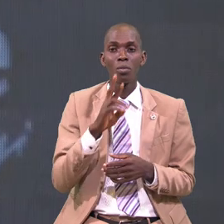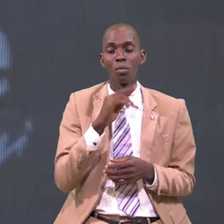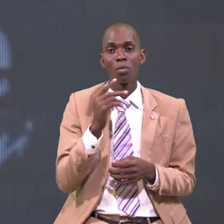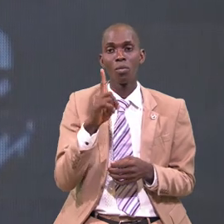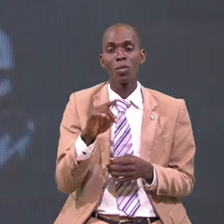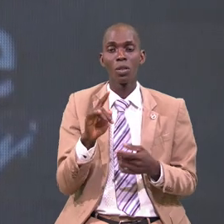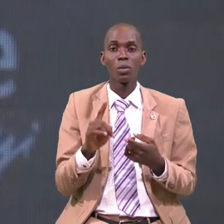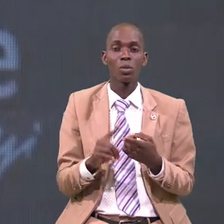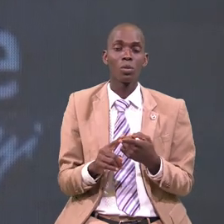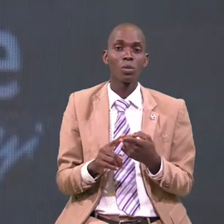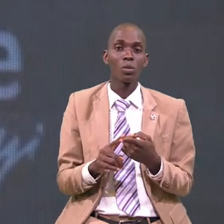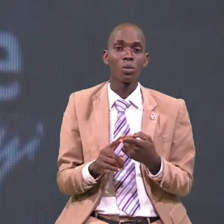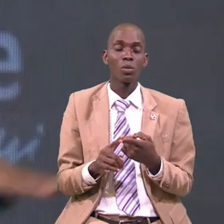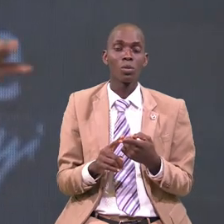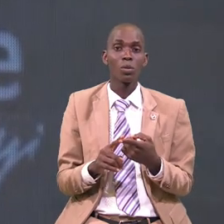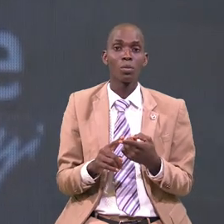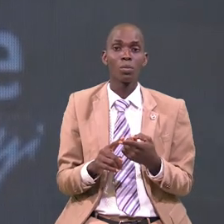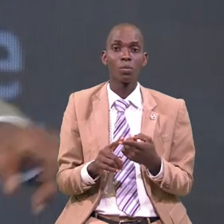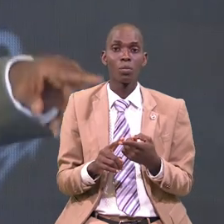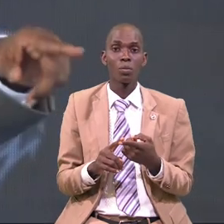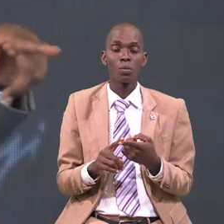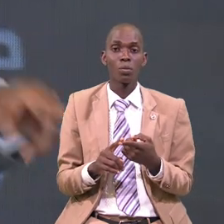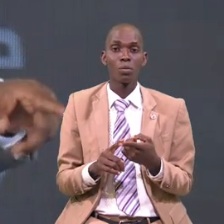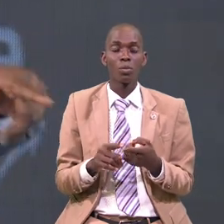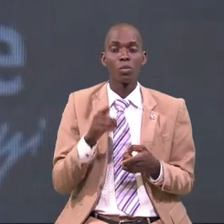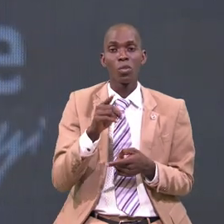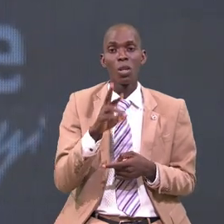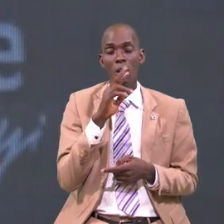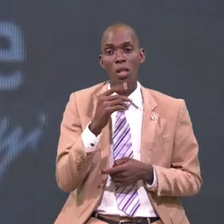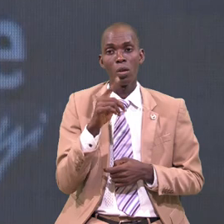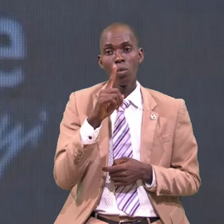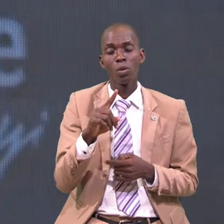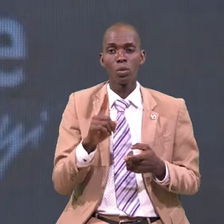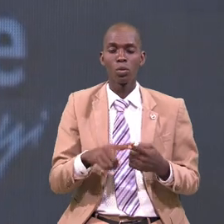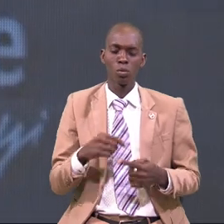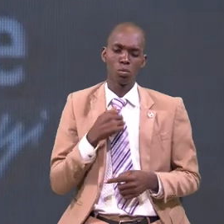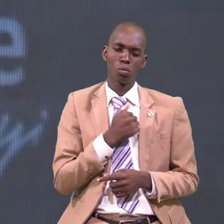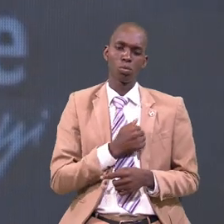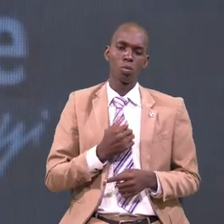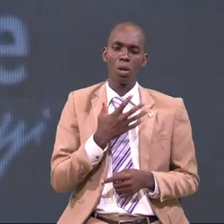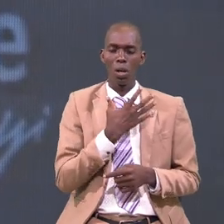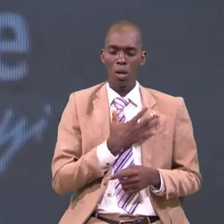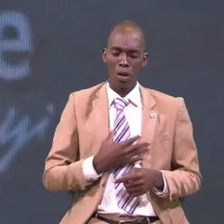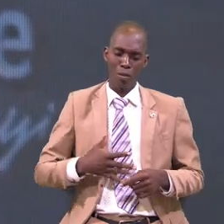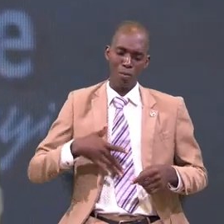direction of your life. You are the one to regret and have remorse and repent,